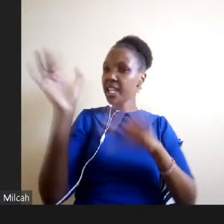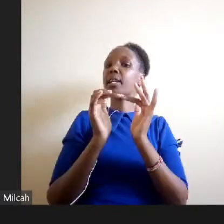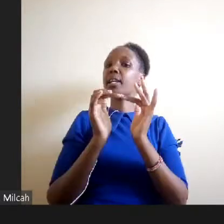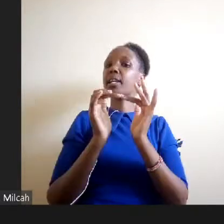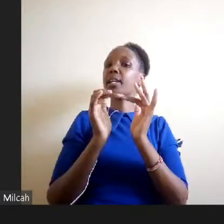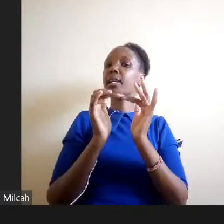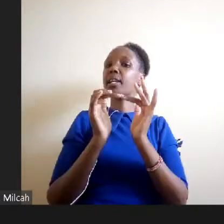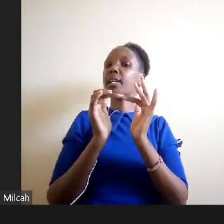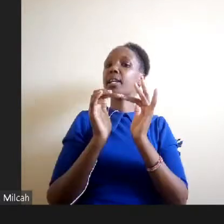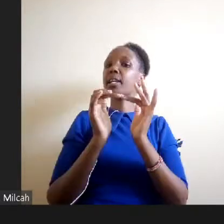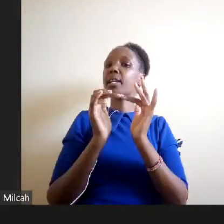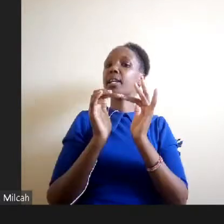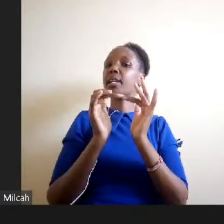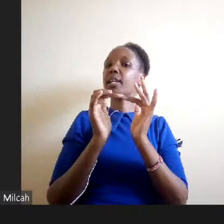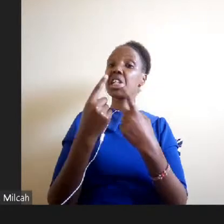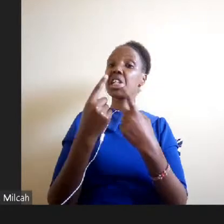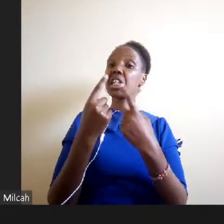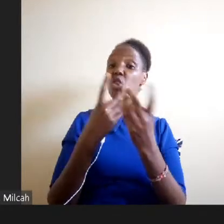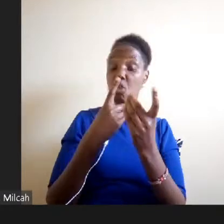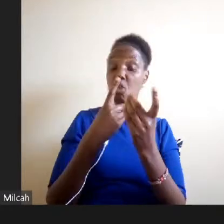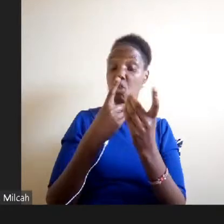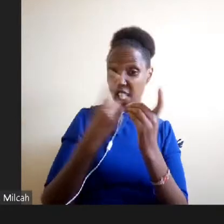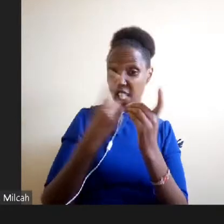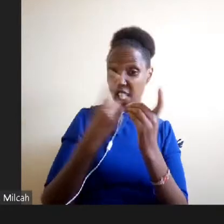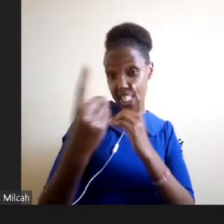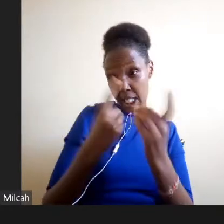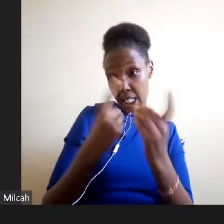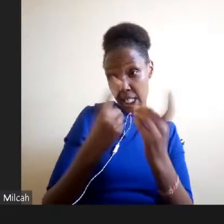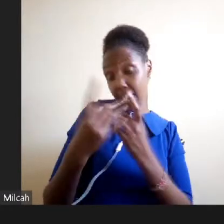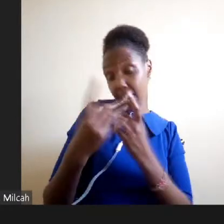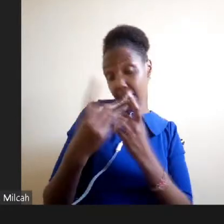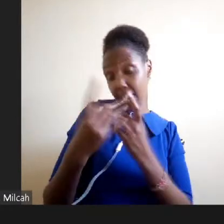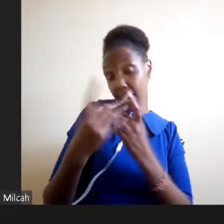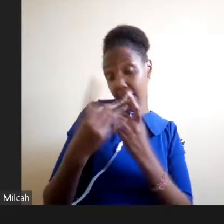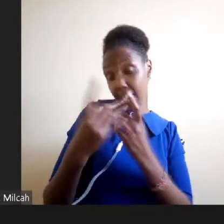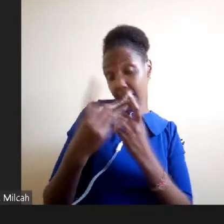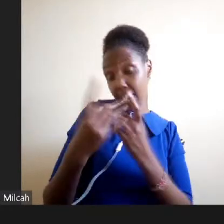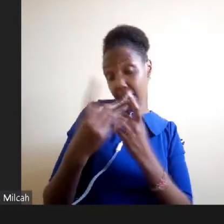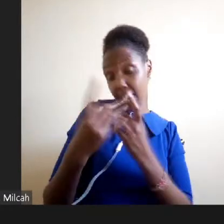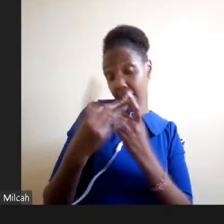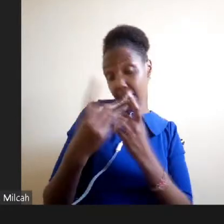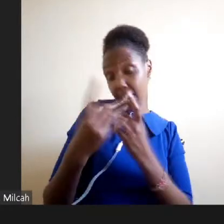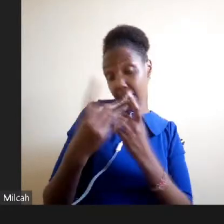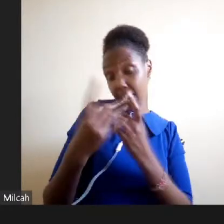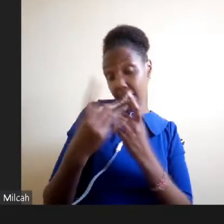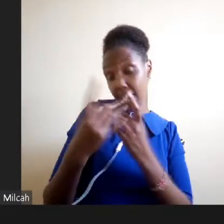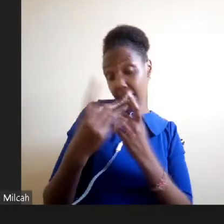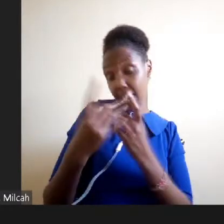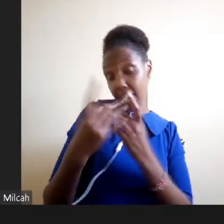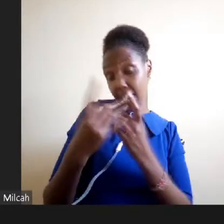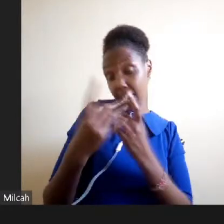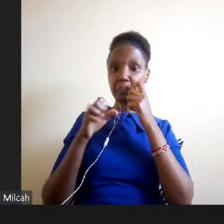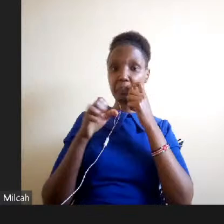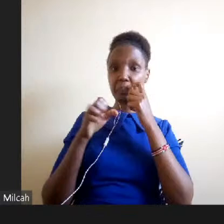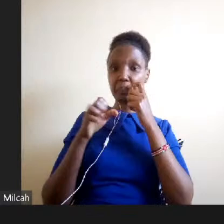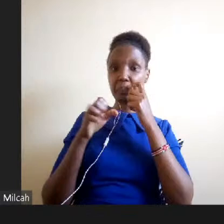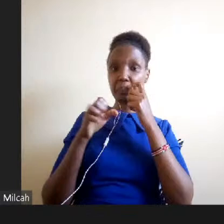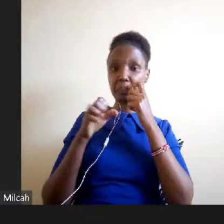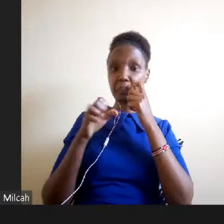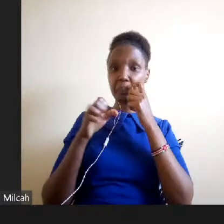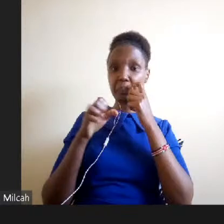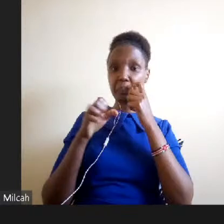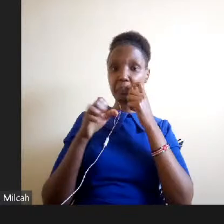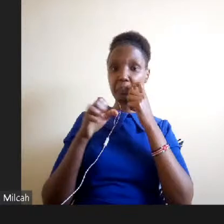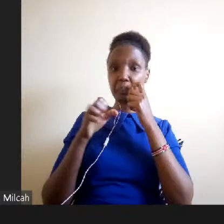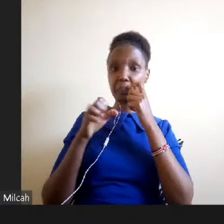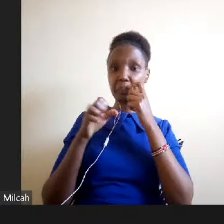or engaging with people who are not known to them, and who are posing to be children as them. And these people